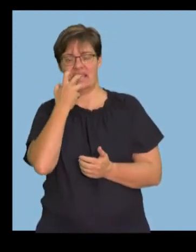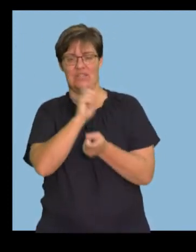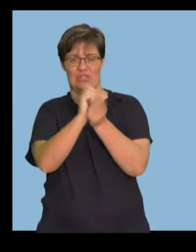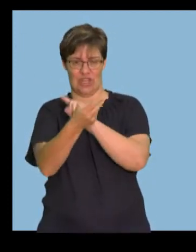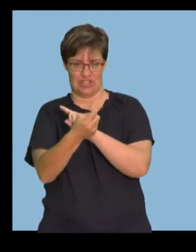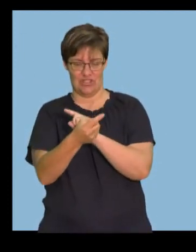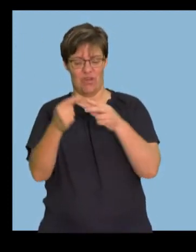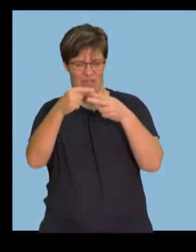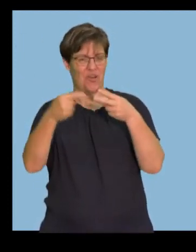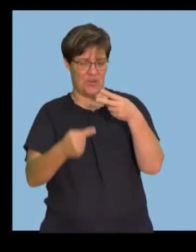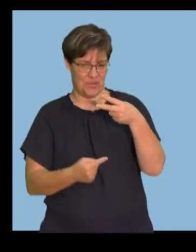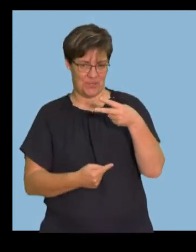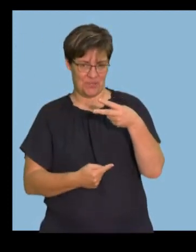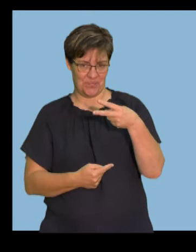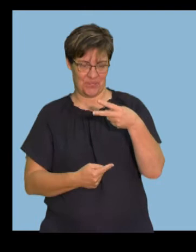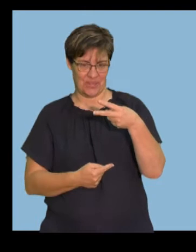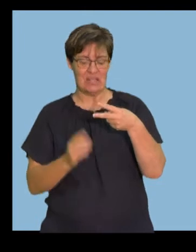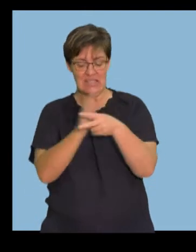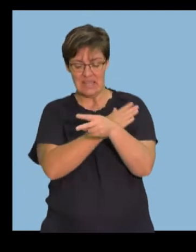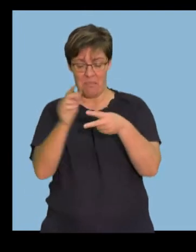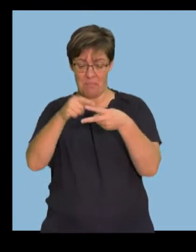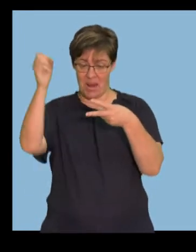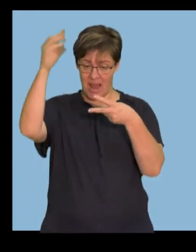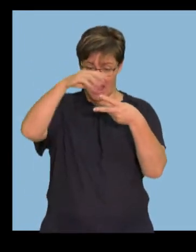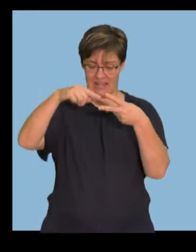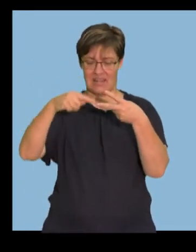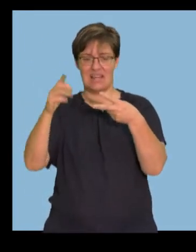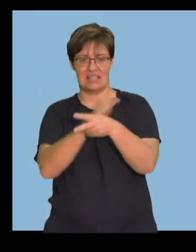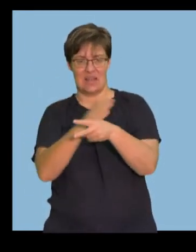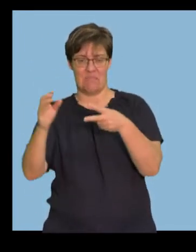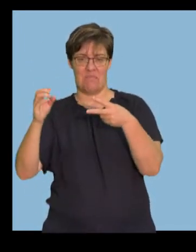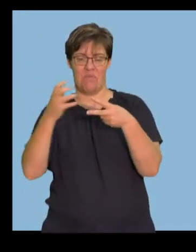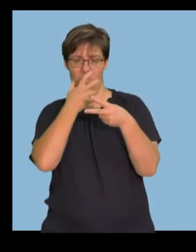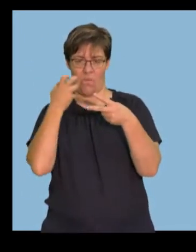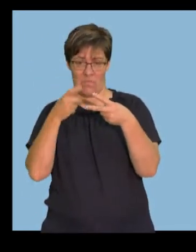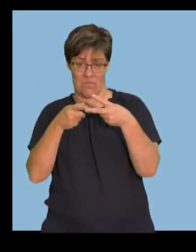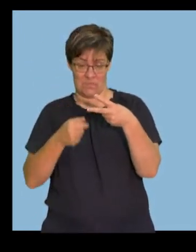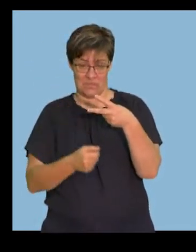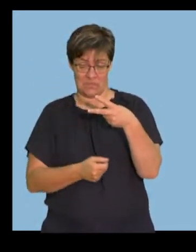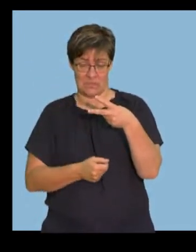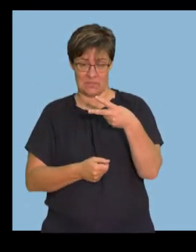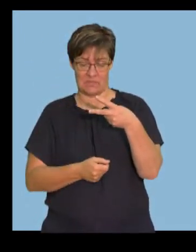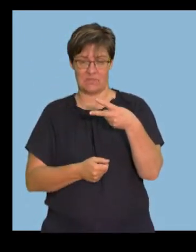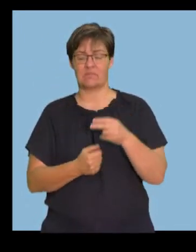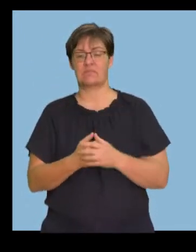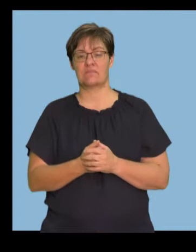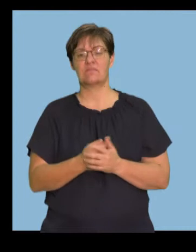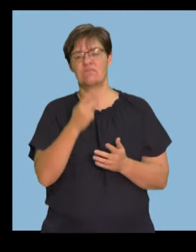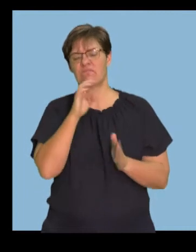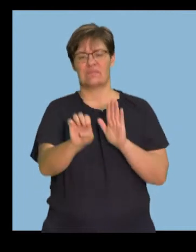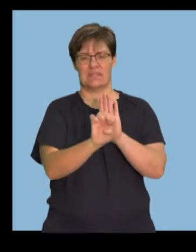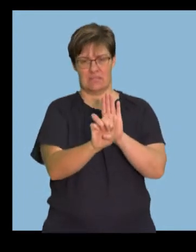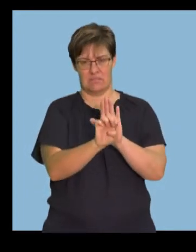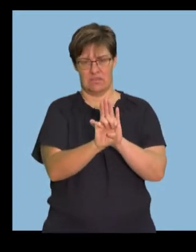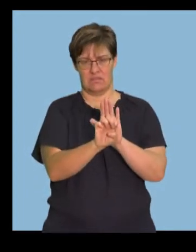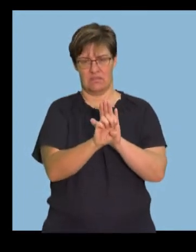does its work, as it transforms energy, some of the energy becomes heat. It gets warmer and warmer. Okay, so this is just an